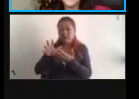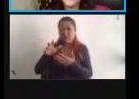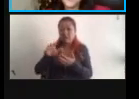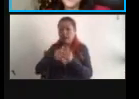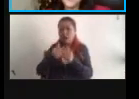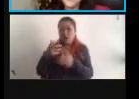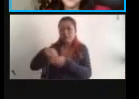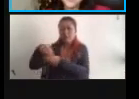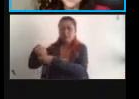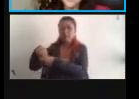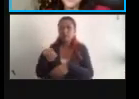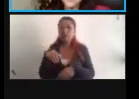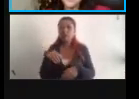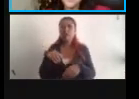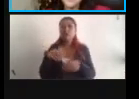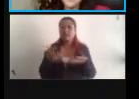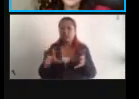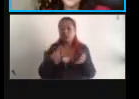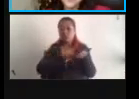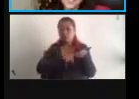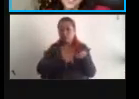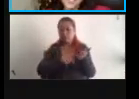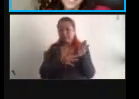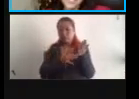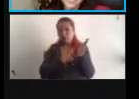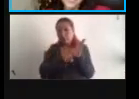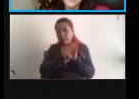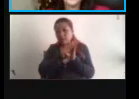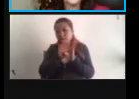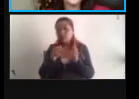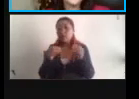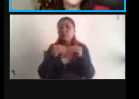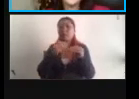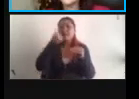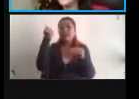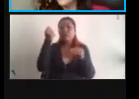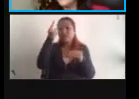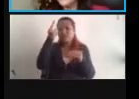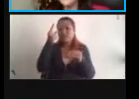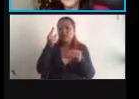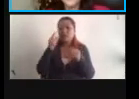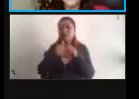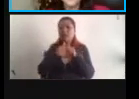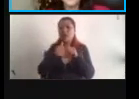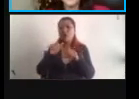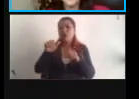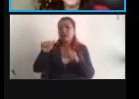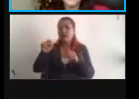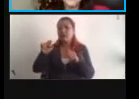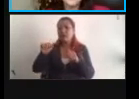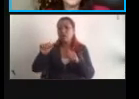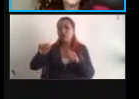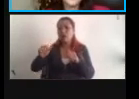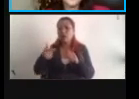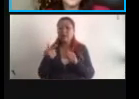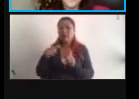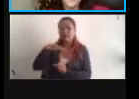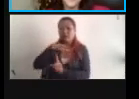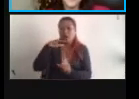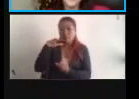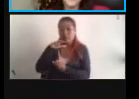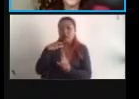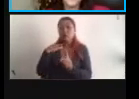we go on to research and technology development to further understand, to look at these things in analog environments, for example, and to